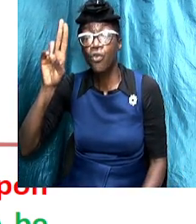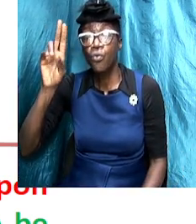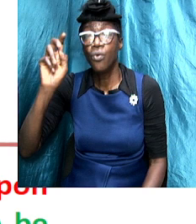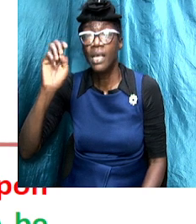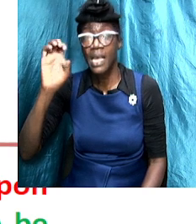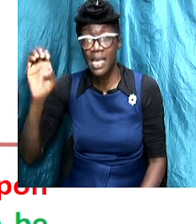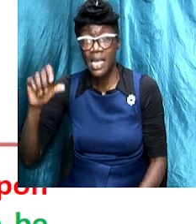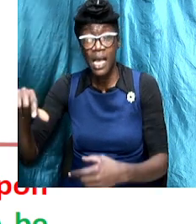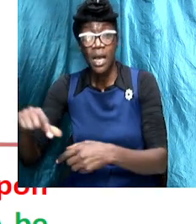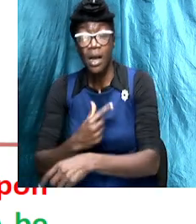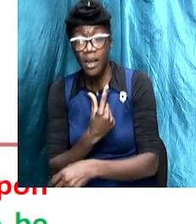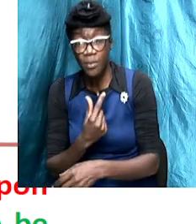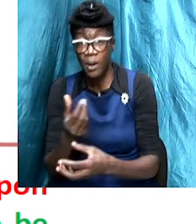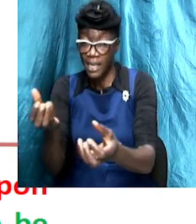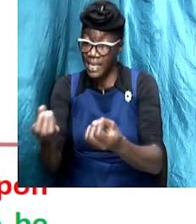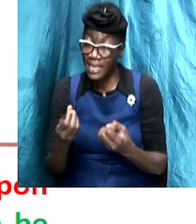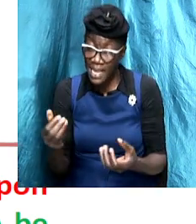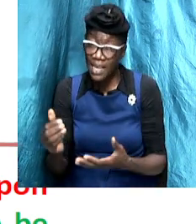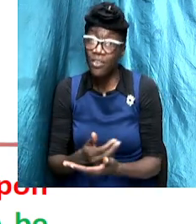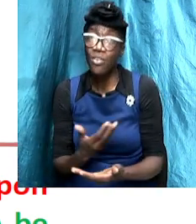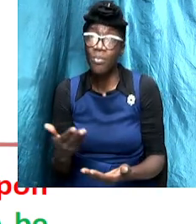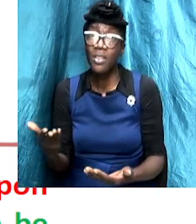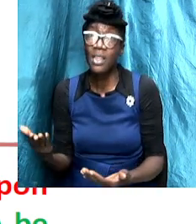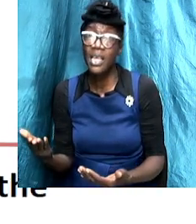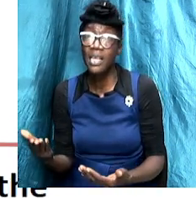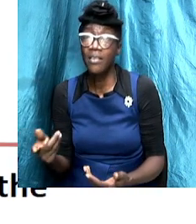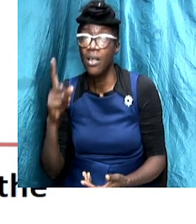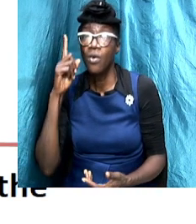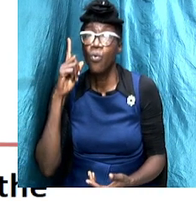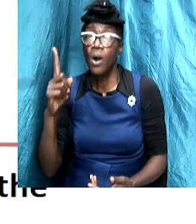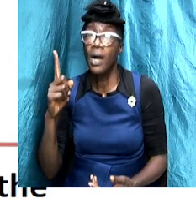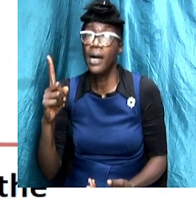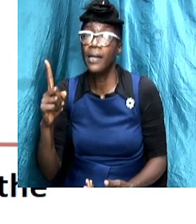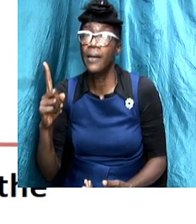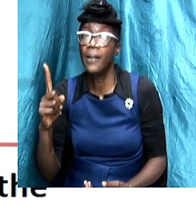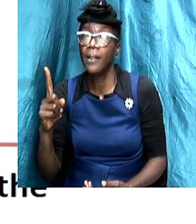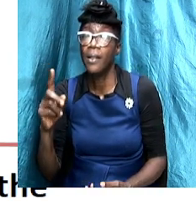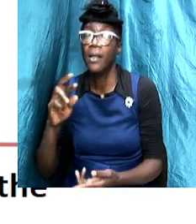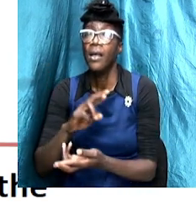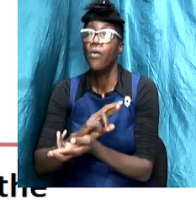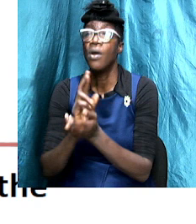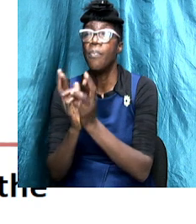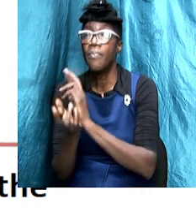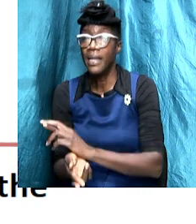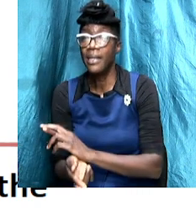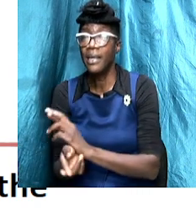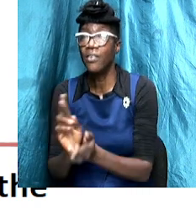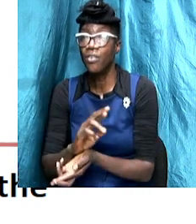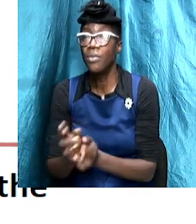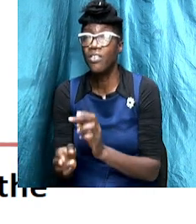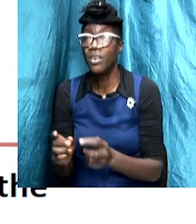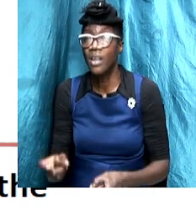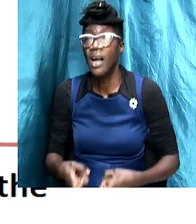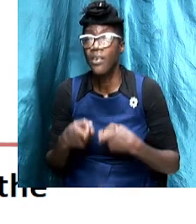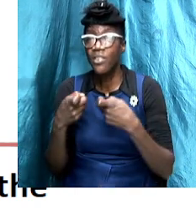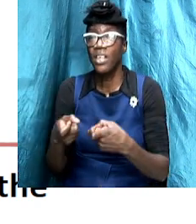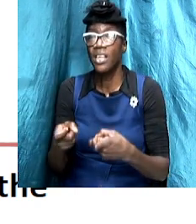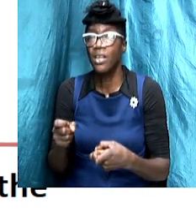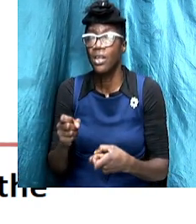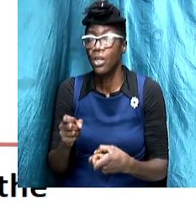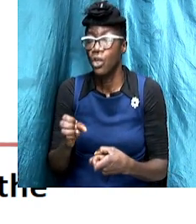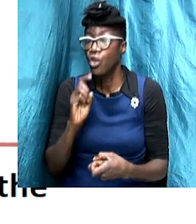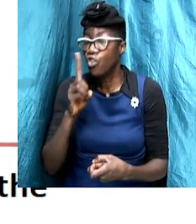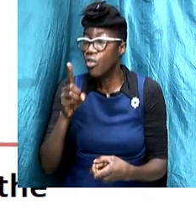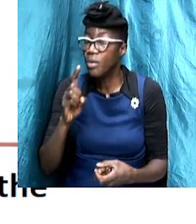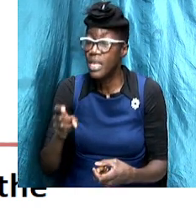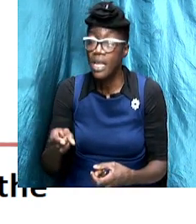heritage. We can deduce some of the following. One, repentance and remission of sin should be preached in the name of Jesus